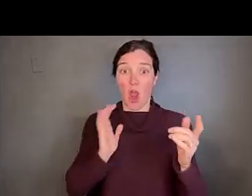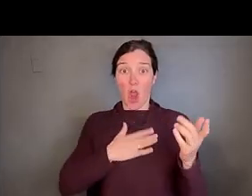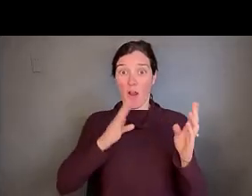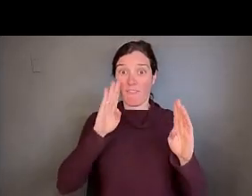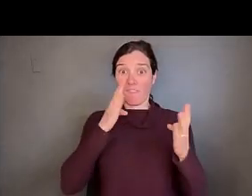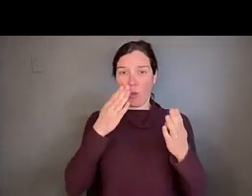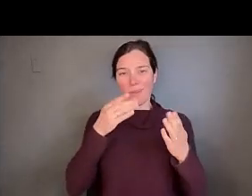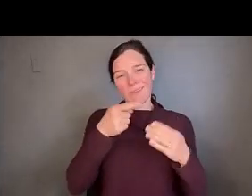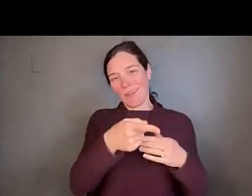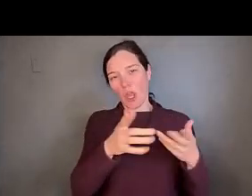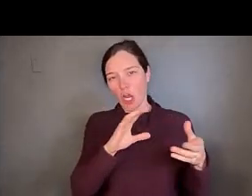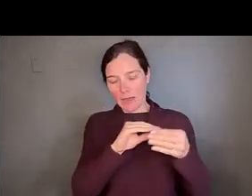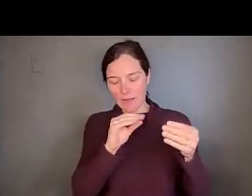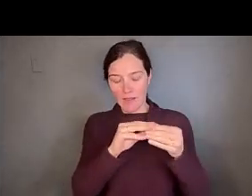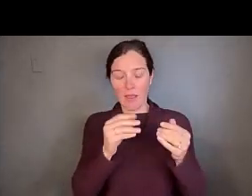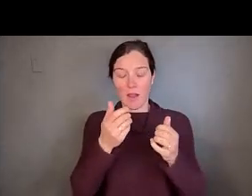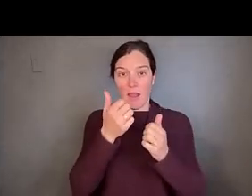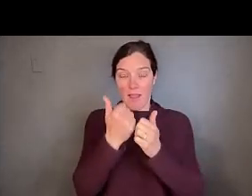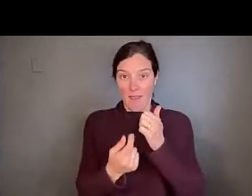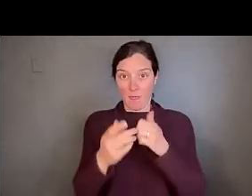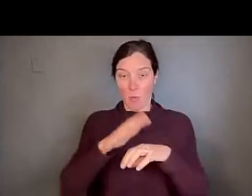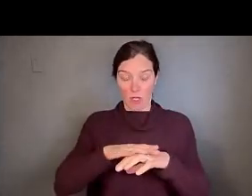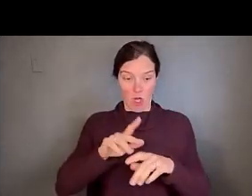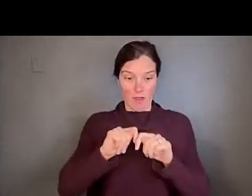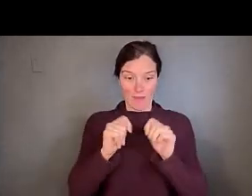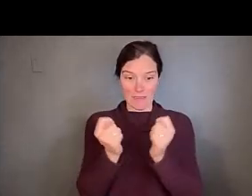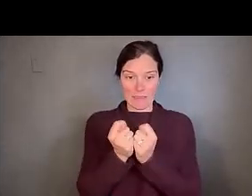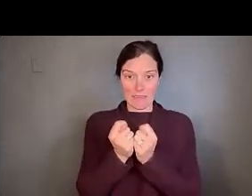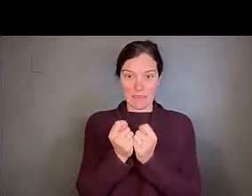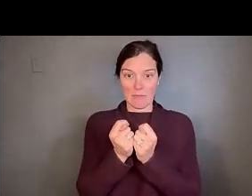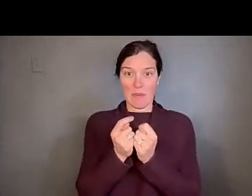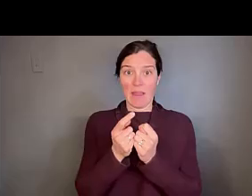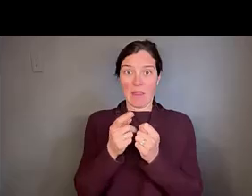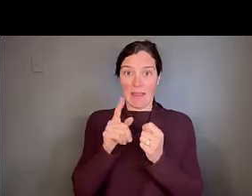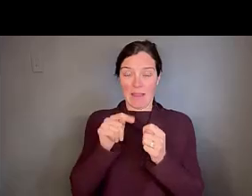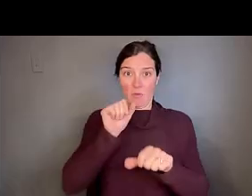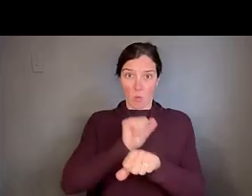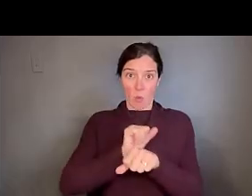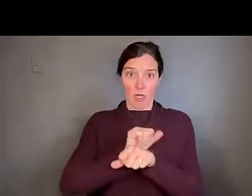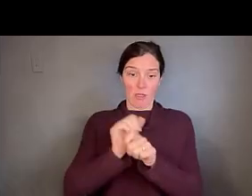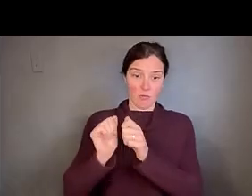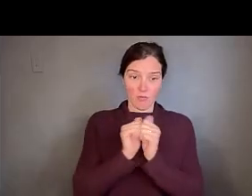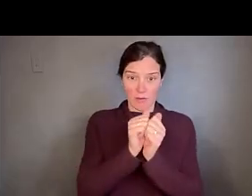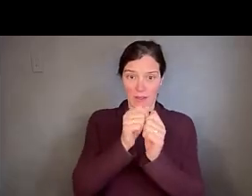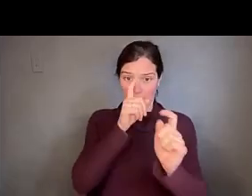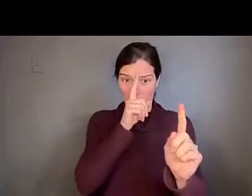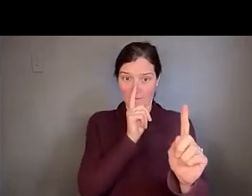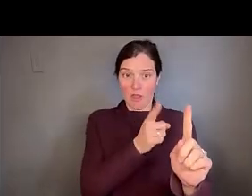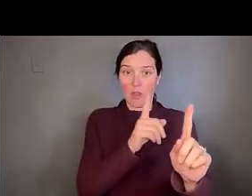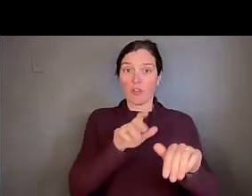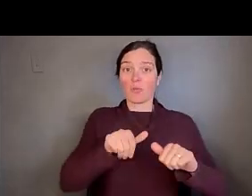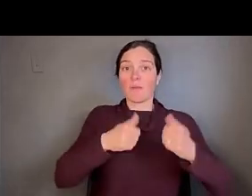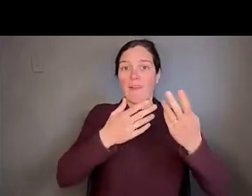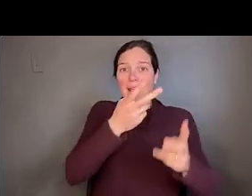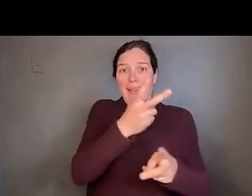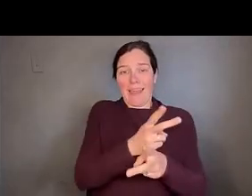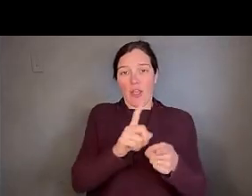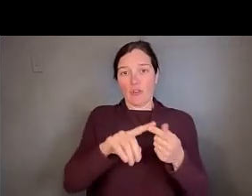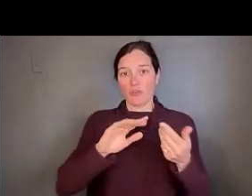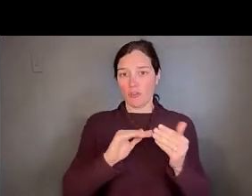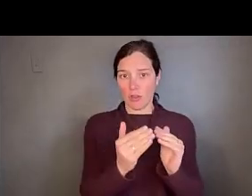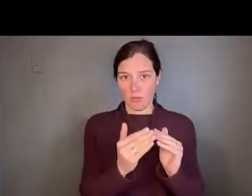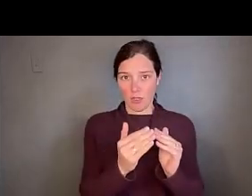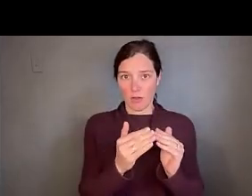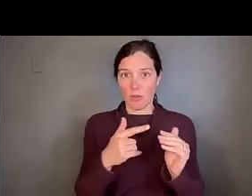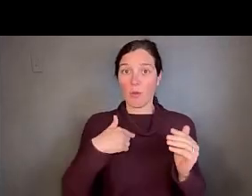everybody said it earlier, everybody on our team is pulling the oars in the same direction to provide care to our community. So we want to